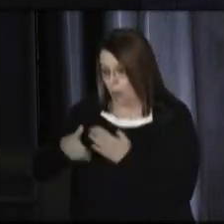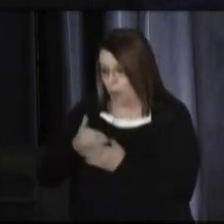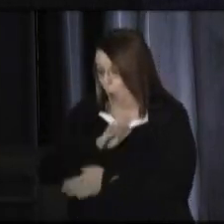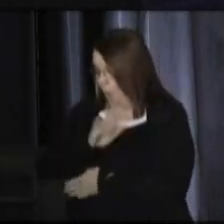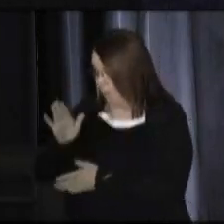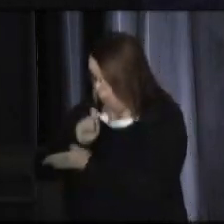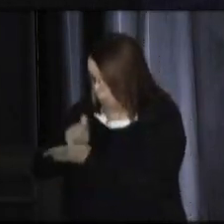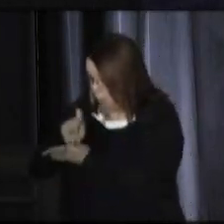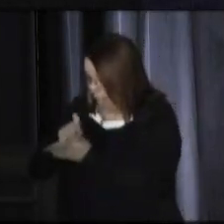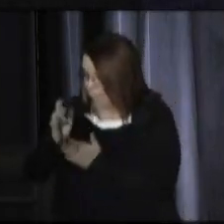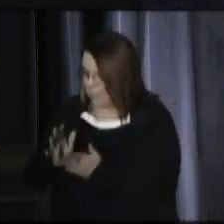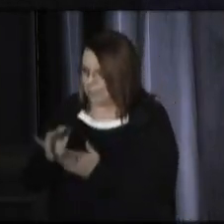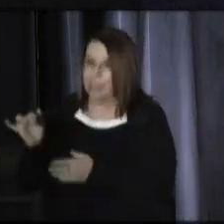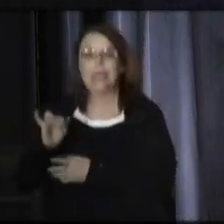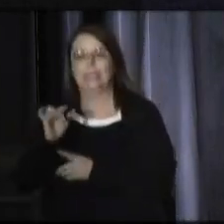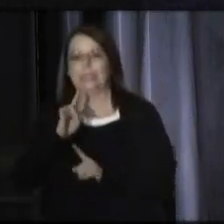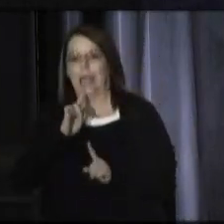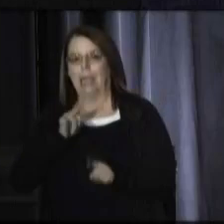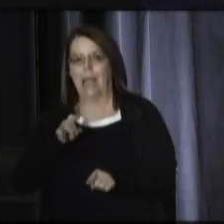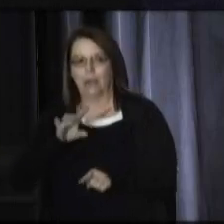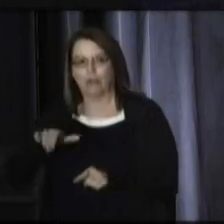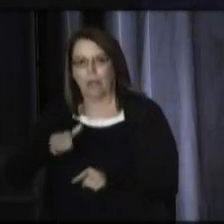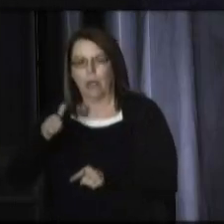LA, Seville.